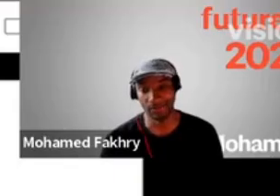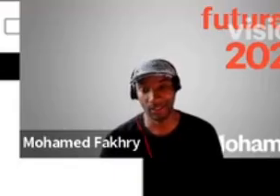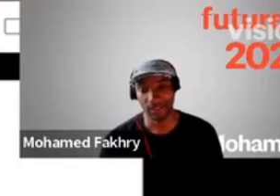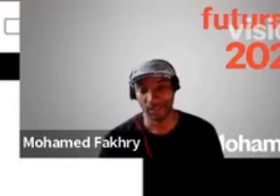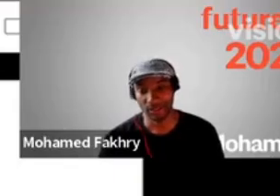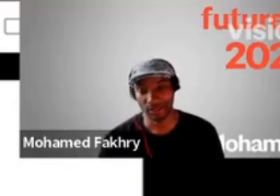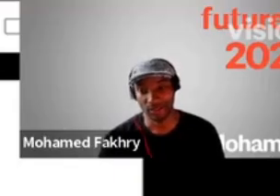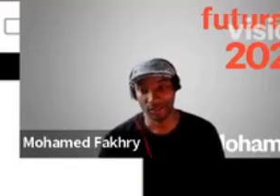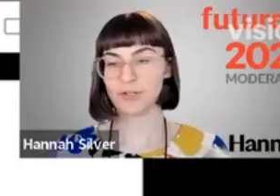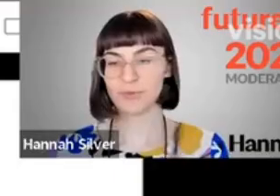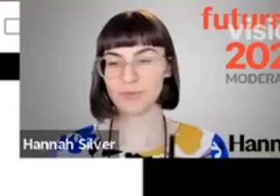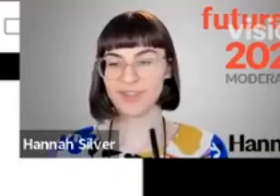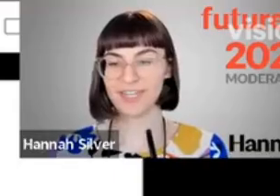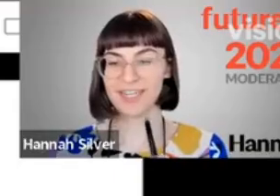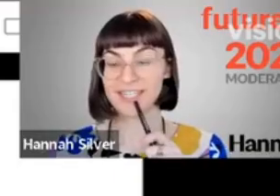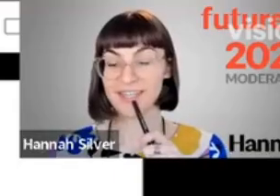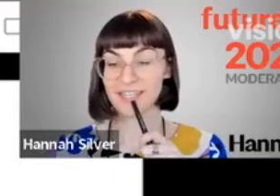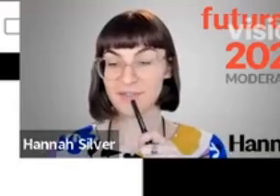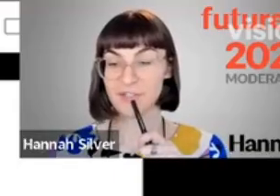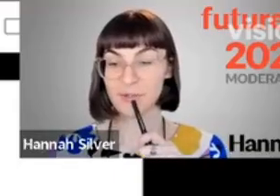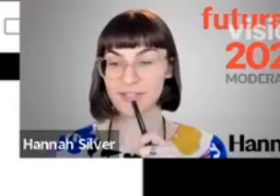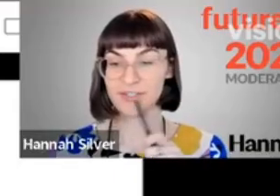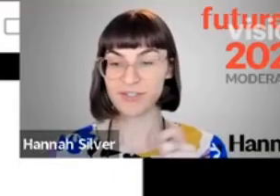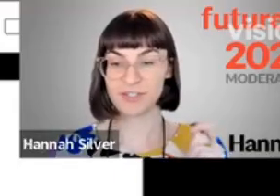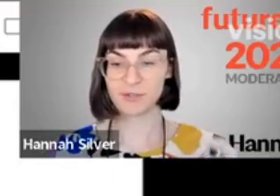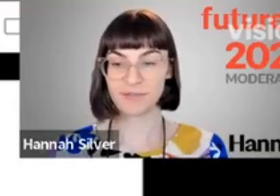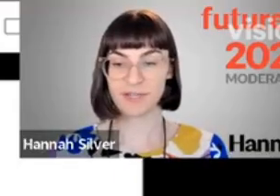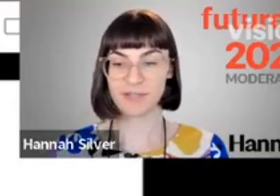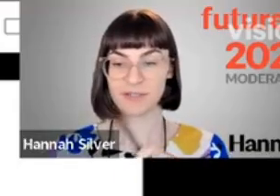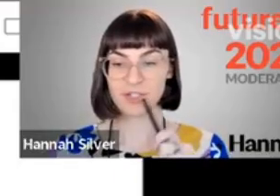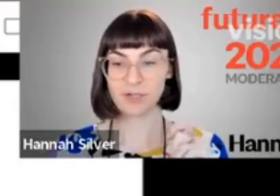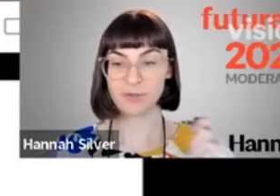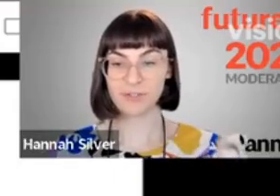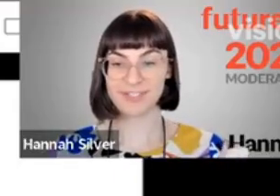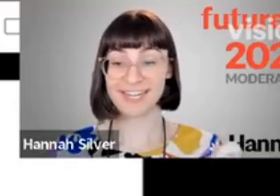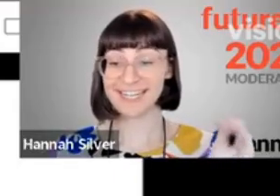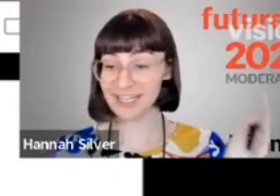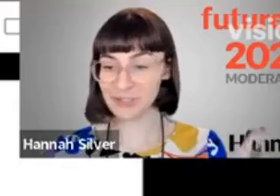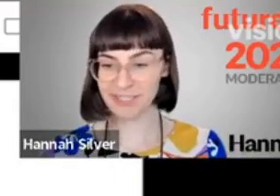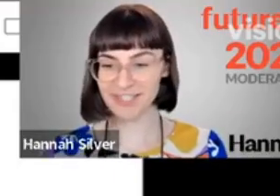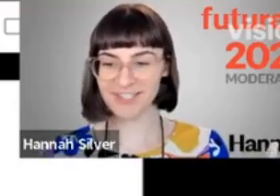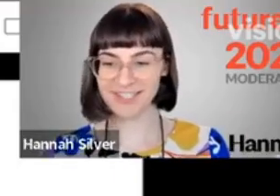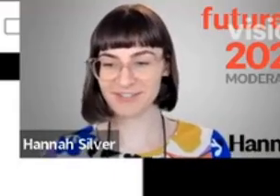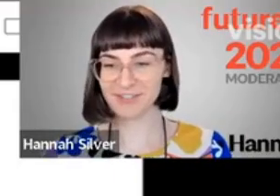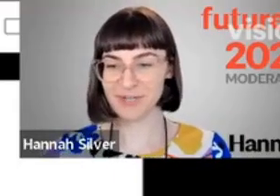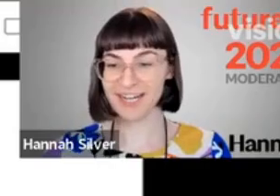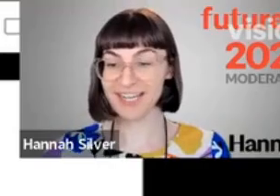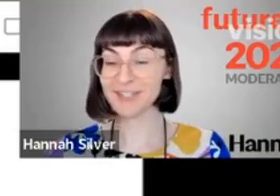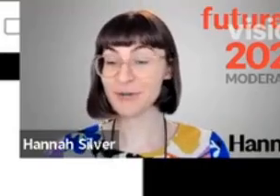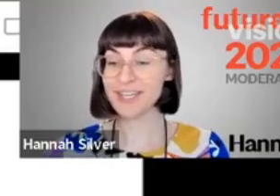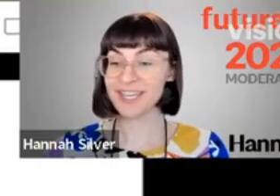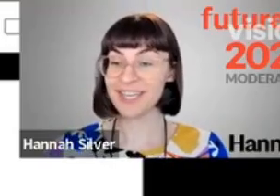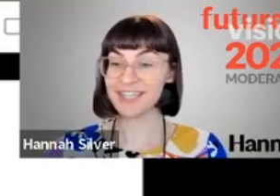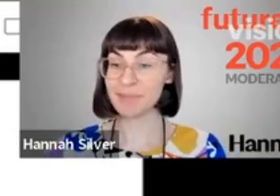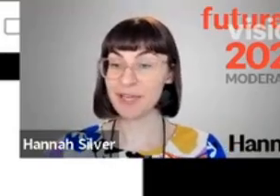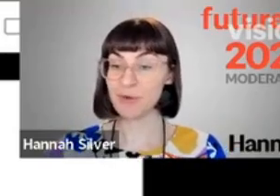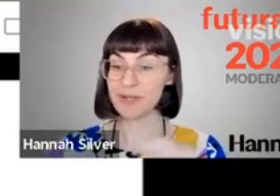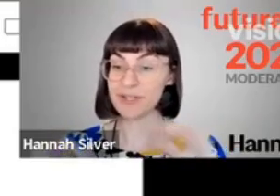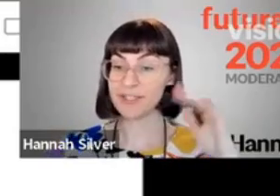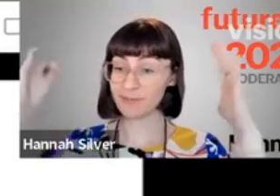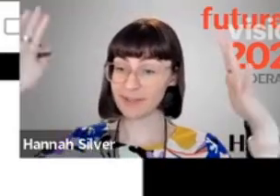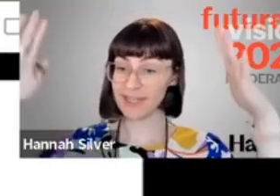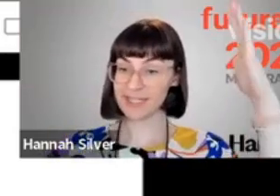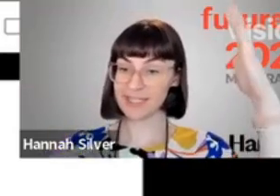Yeah. One thing I did think of too, that's just sort of a general design, and oh my gosh, it's 11:29. So is